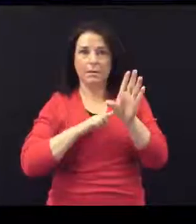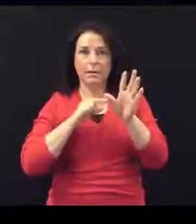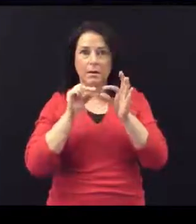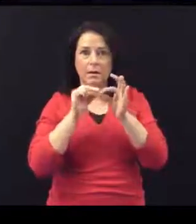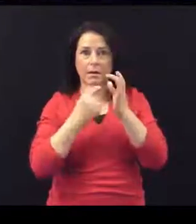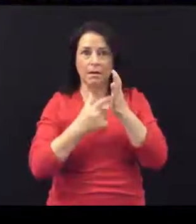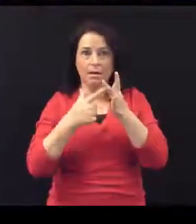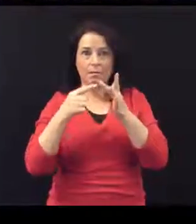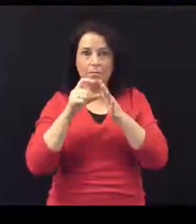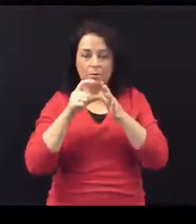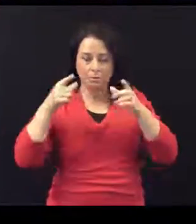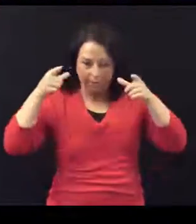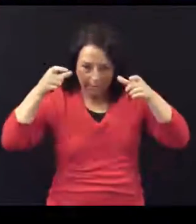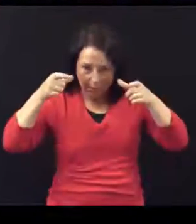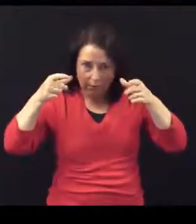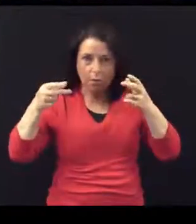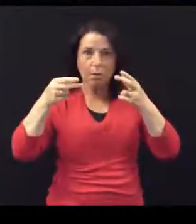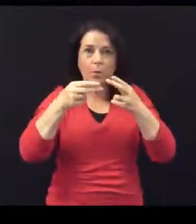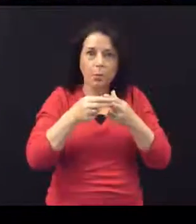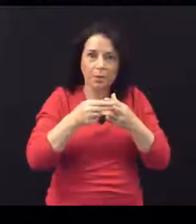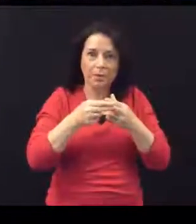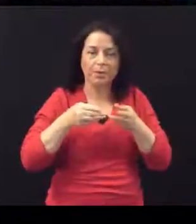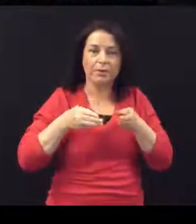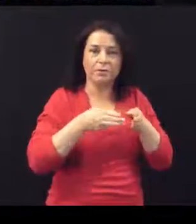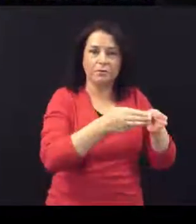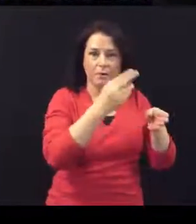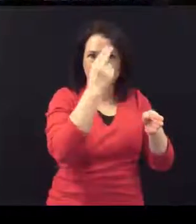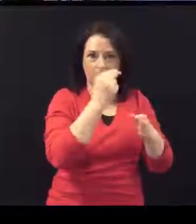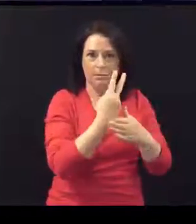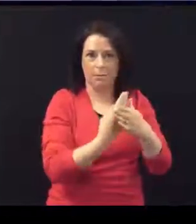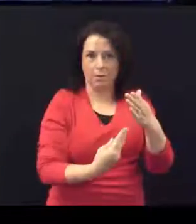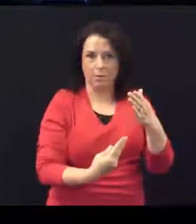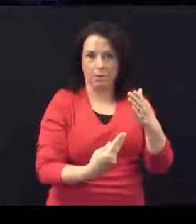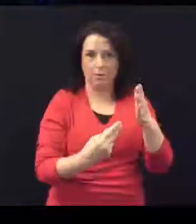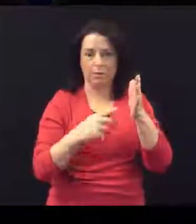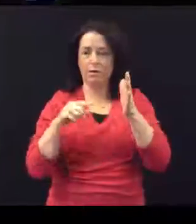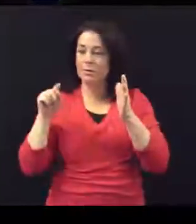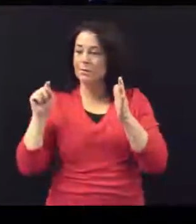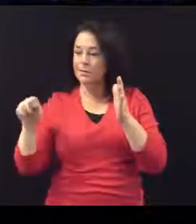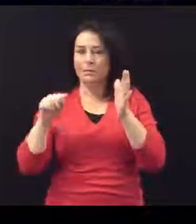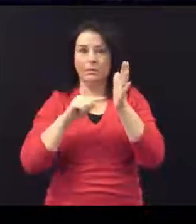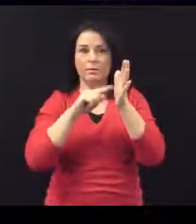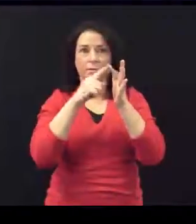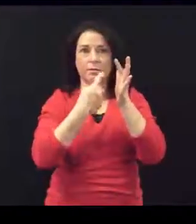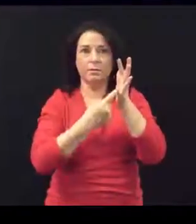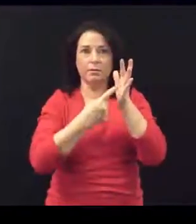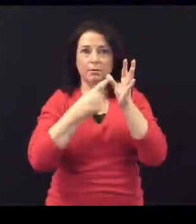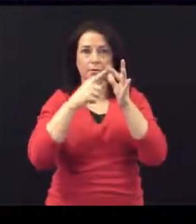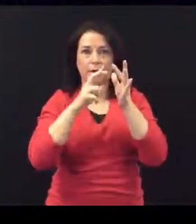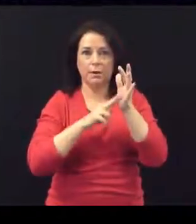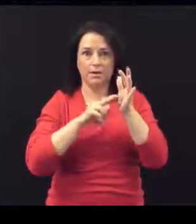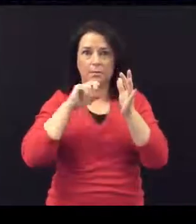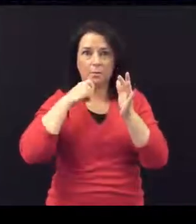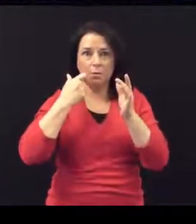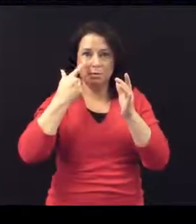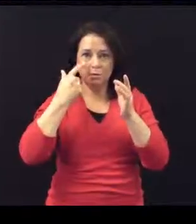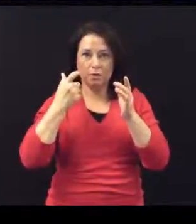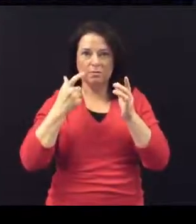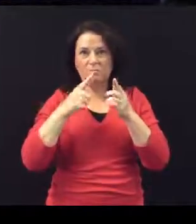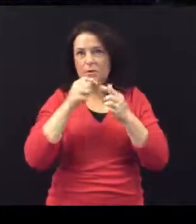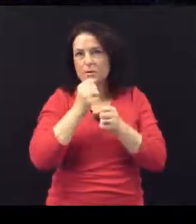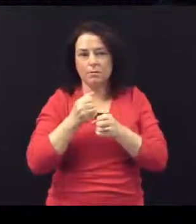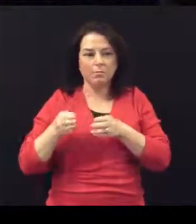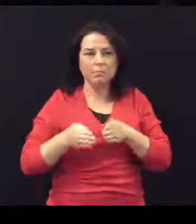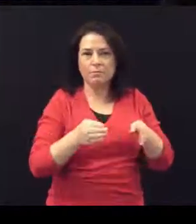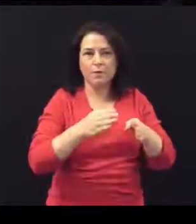satellite photos but still has street names displayed as well. Tapping on terrain shows the map with topographic information turned